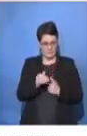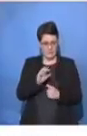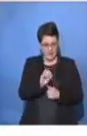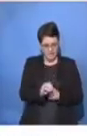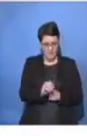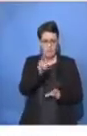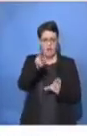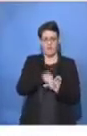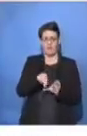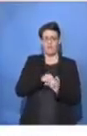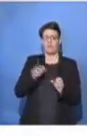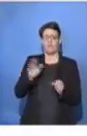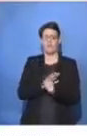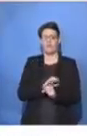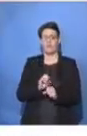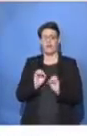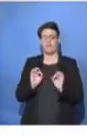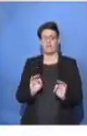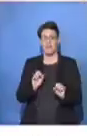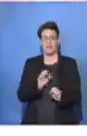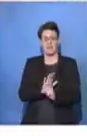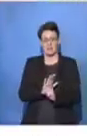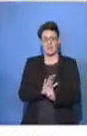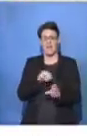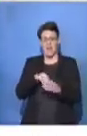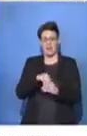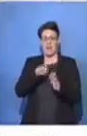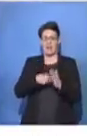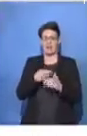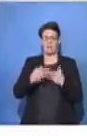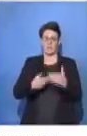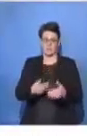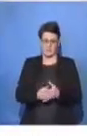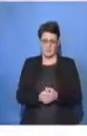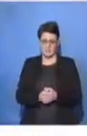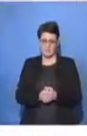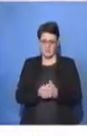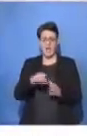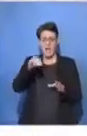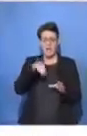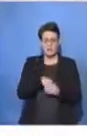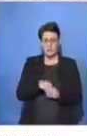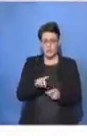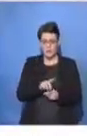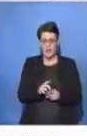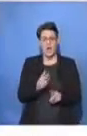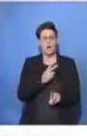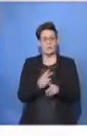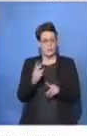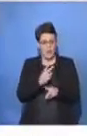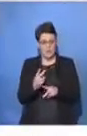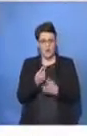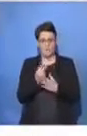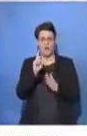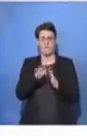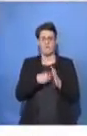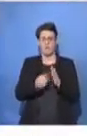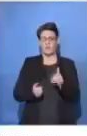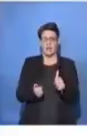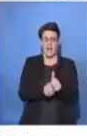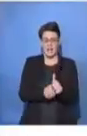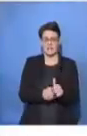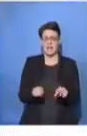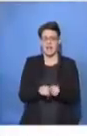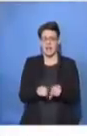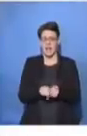to participate effectively in the electoral process. These included the provision of voting aids such